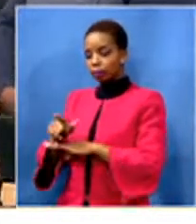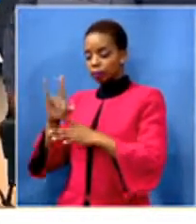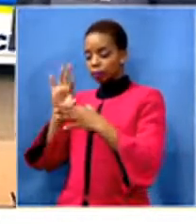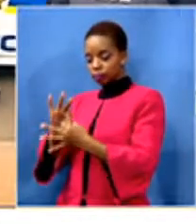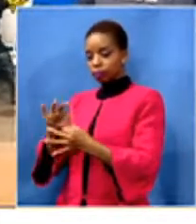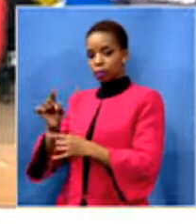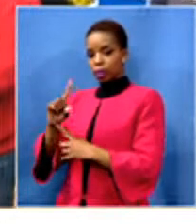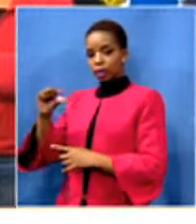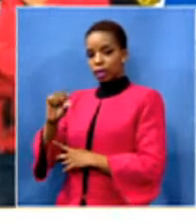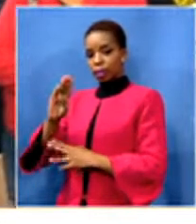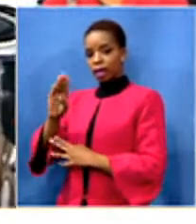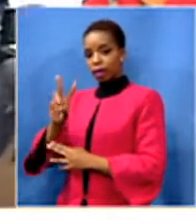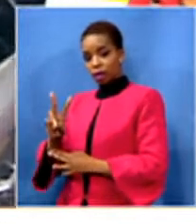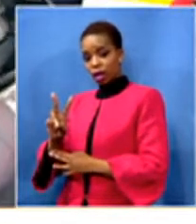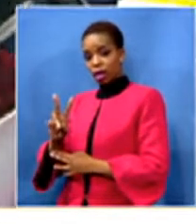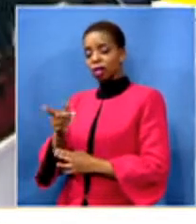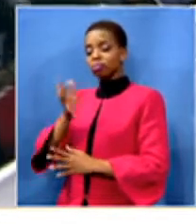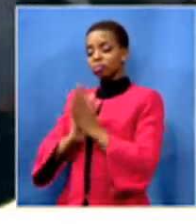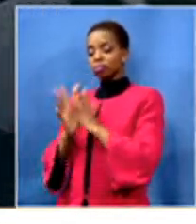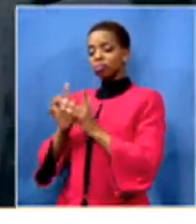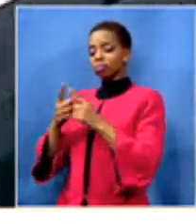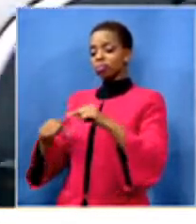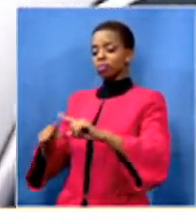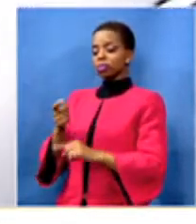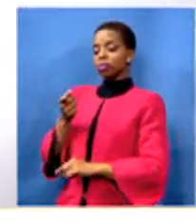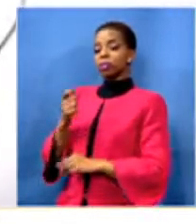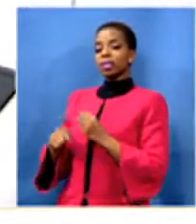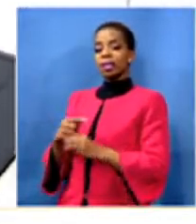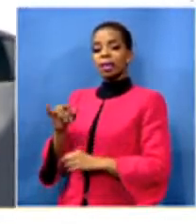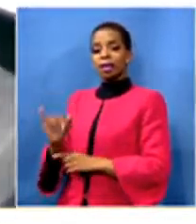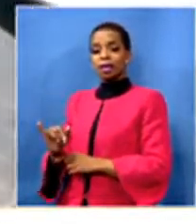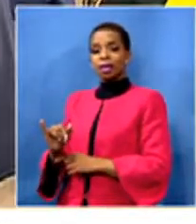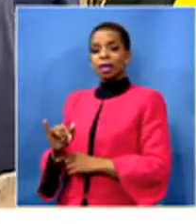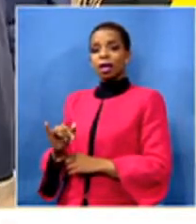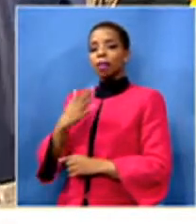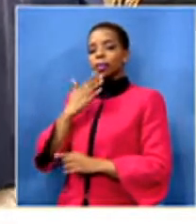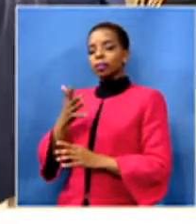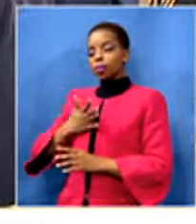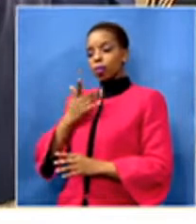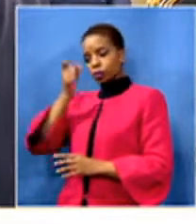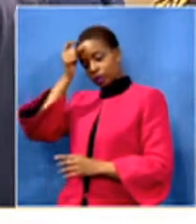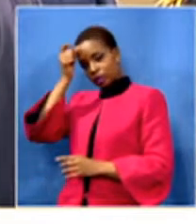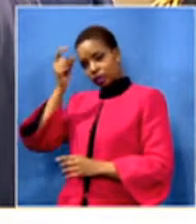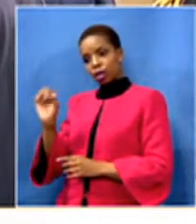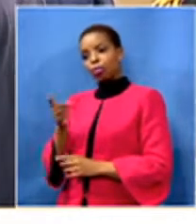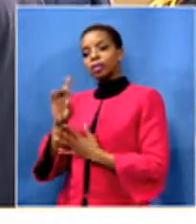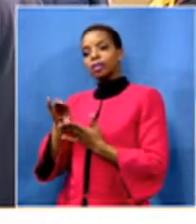little bit about this. I mean, what is being given? Safe Homes money? Let's understand this.